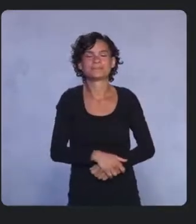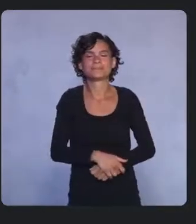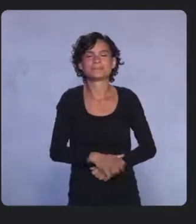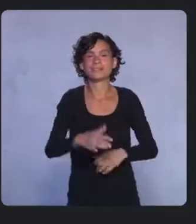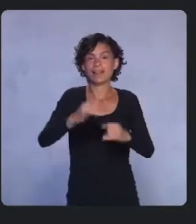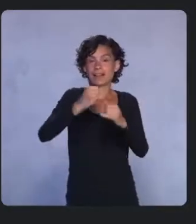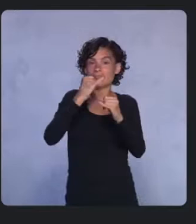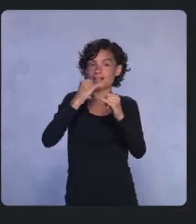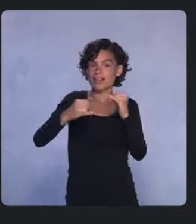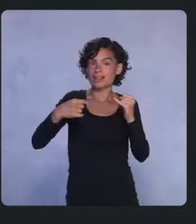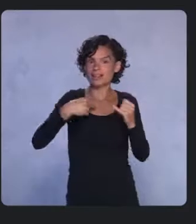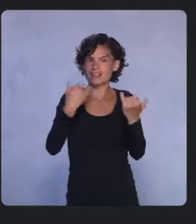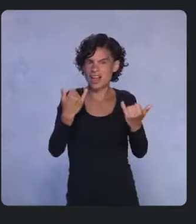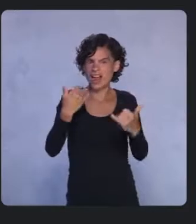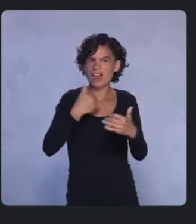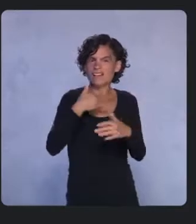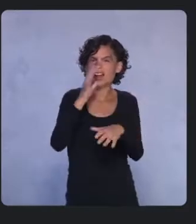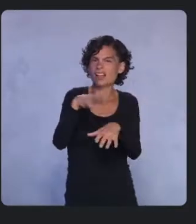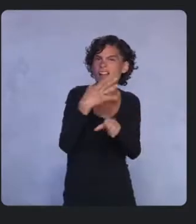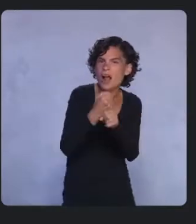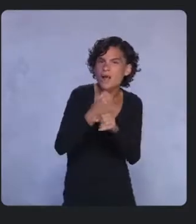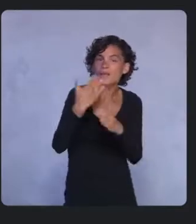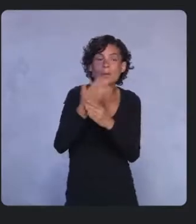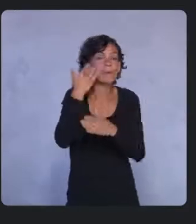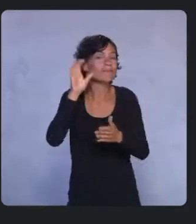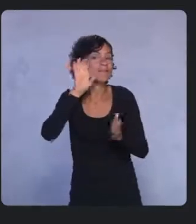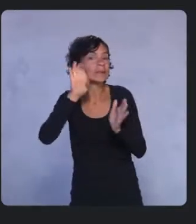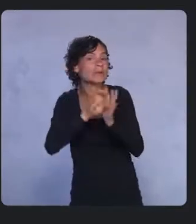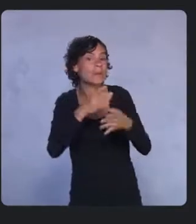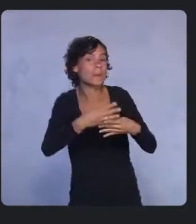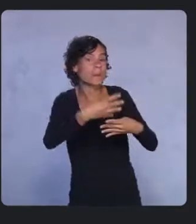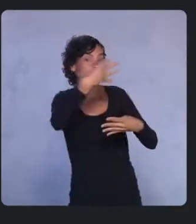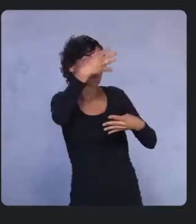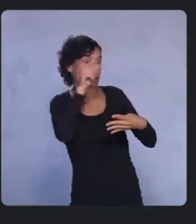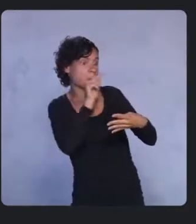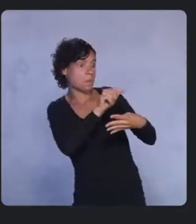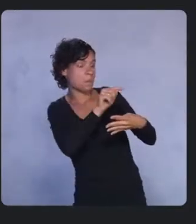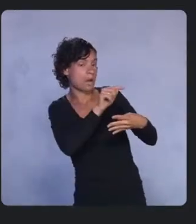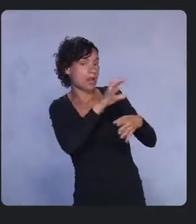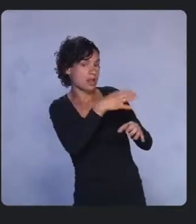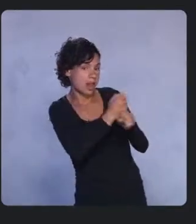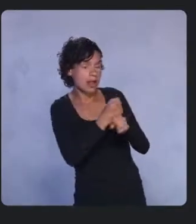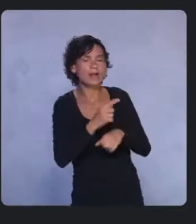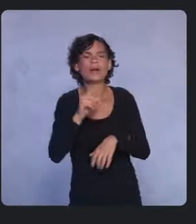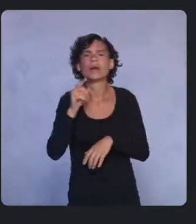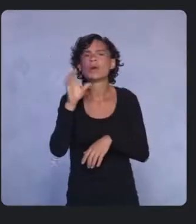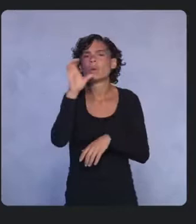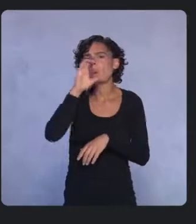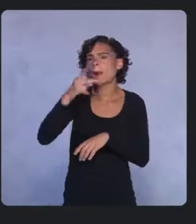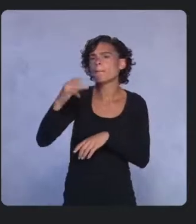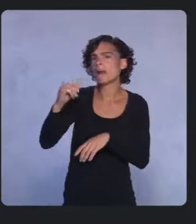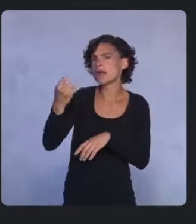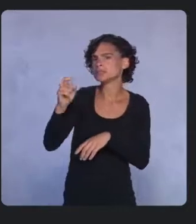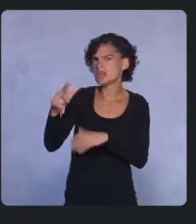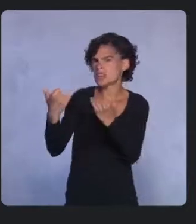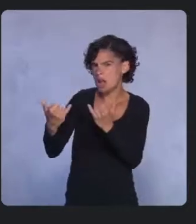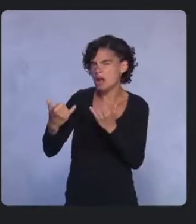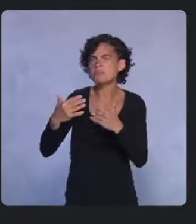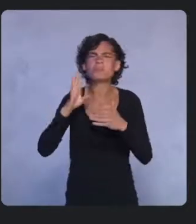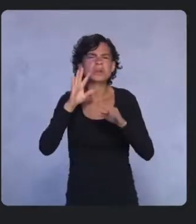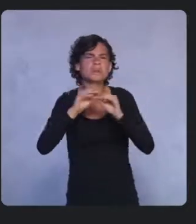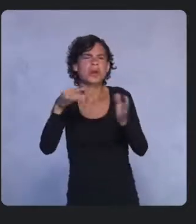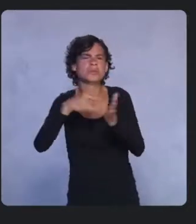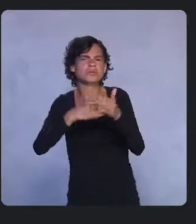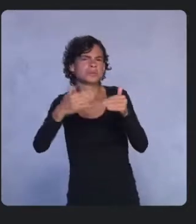out locked folder in Photos, first on Google Pixels and coming to more Android devices throughout the year. Photos you add to